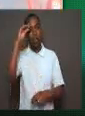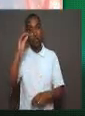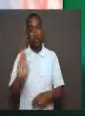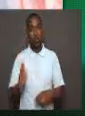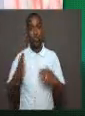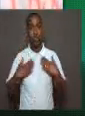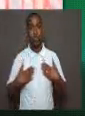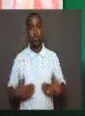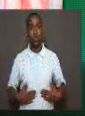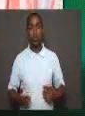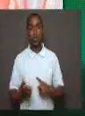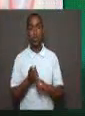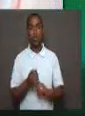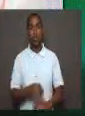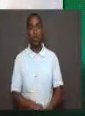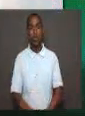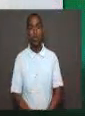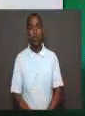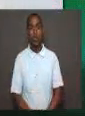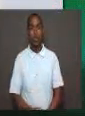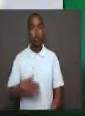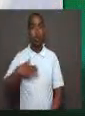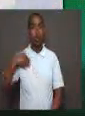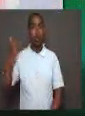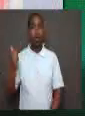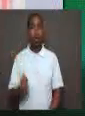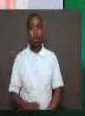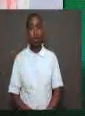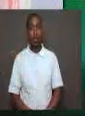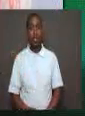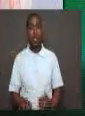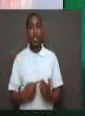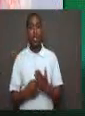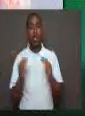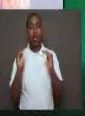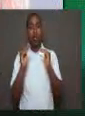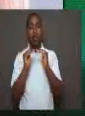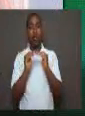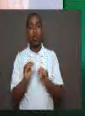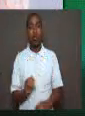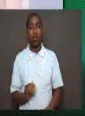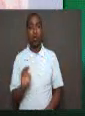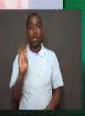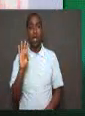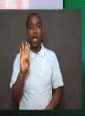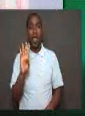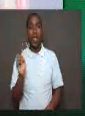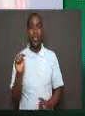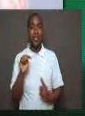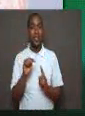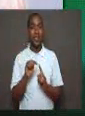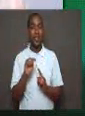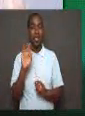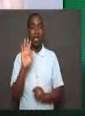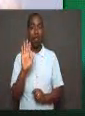body. In adults, this equals 4 to 5 liters